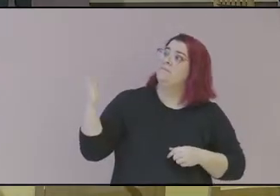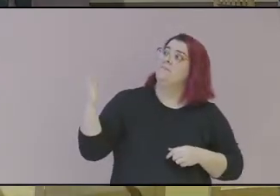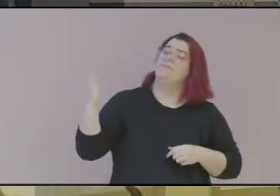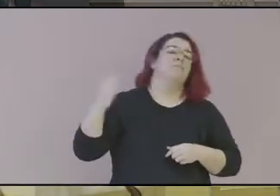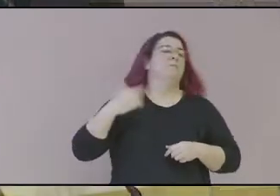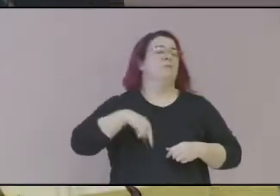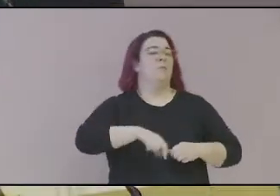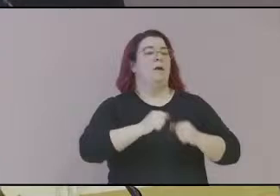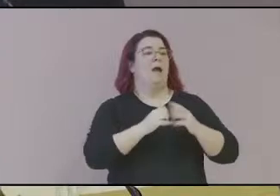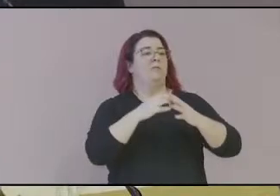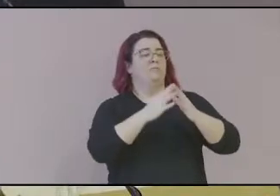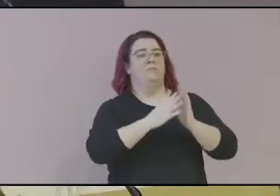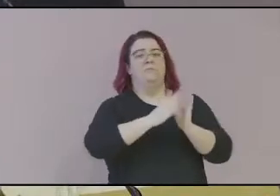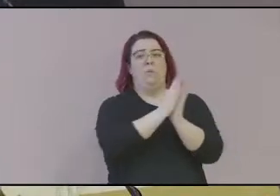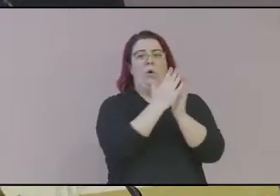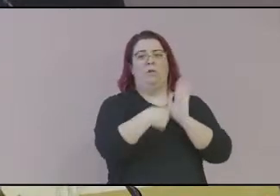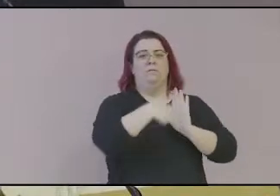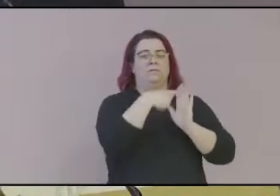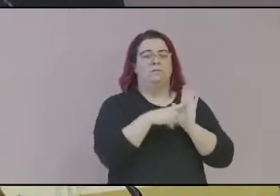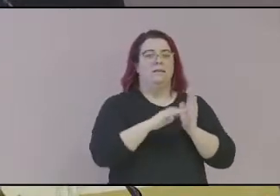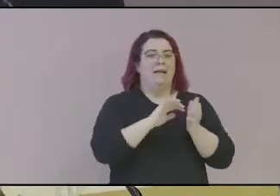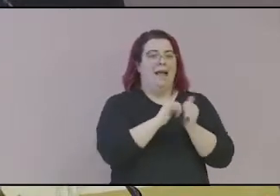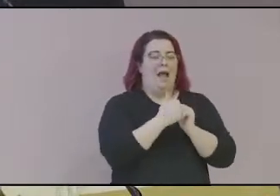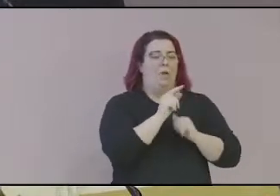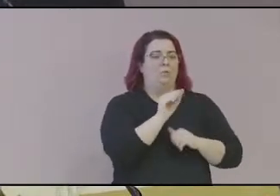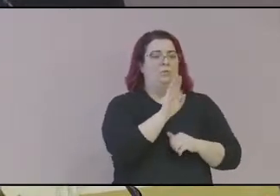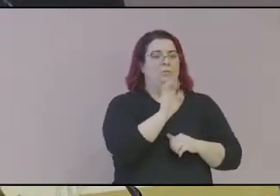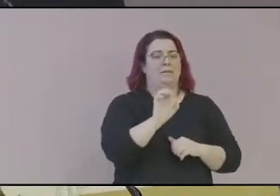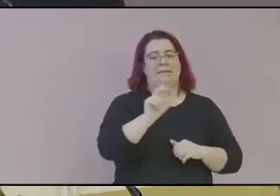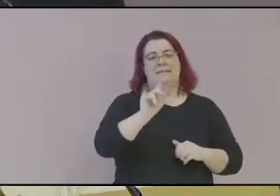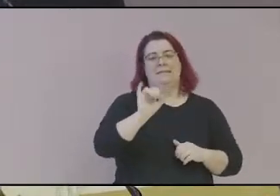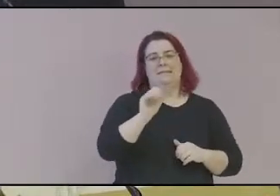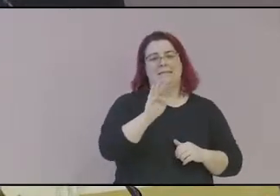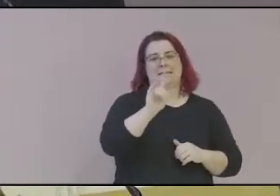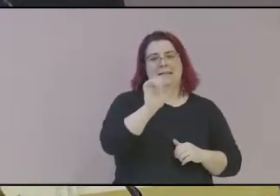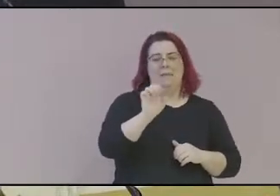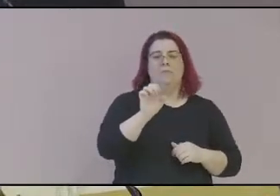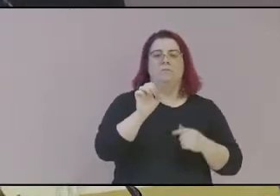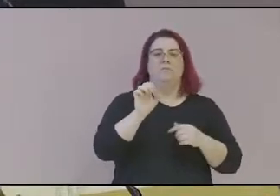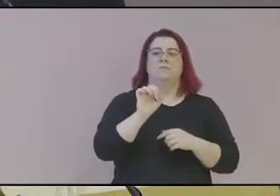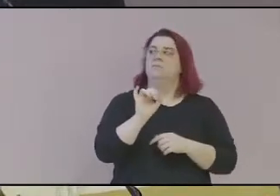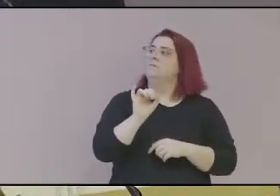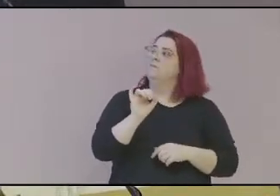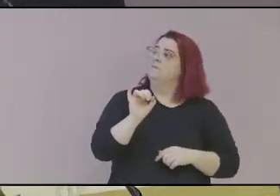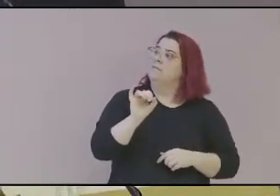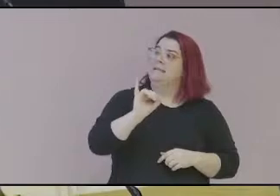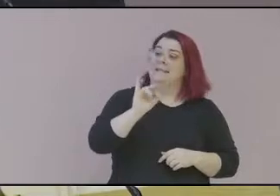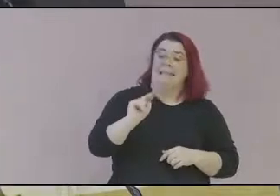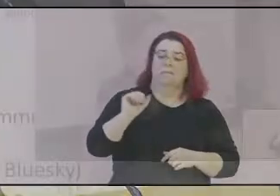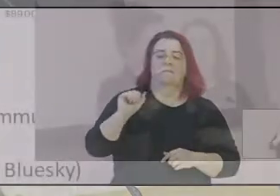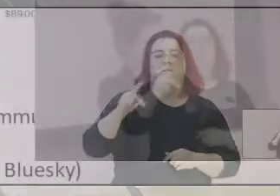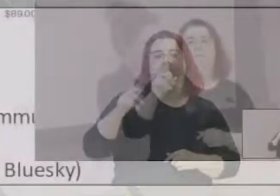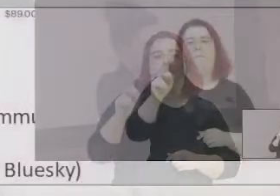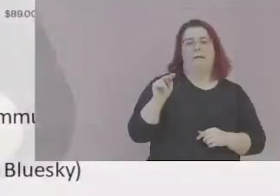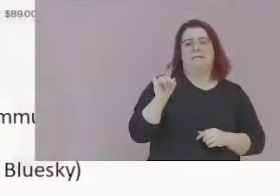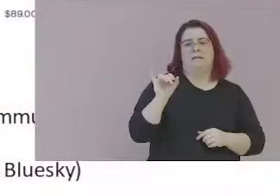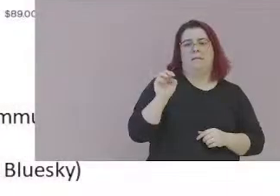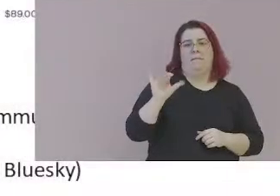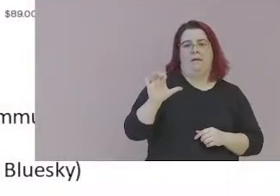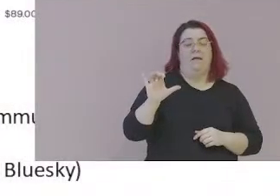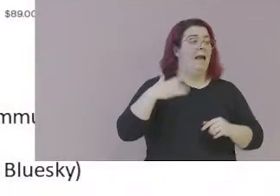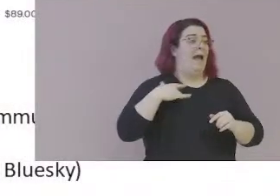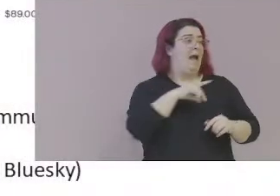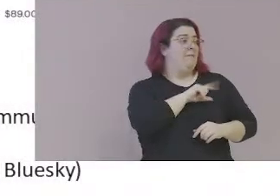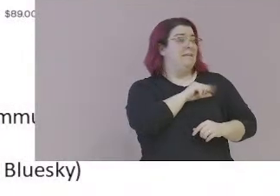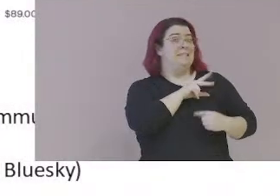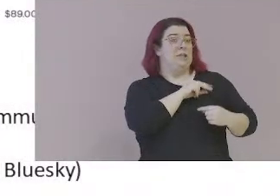black cover with a mask by artists, the Brothers Sick, with the words How to Be Disabled in a Pandemic on the cover. We have stickers that the